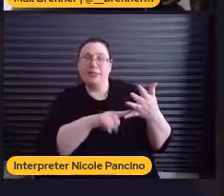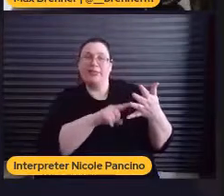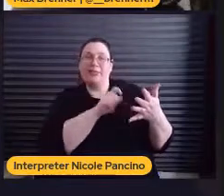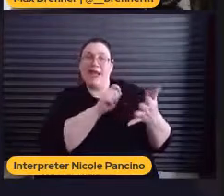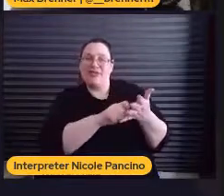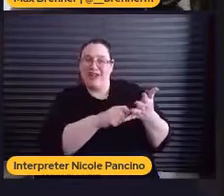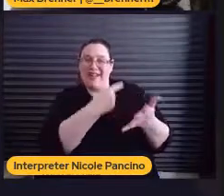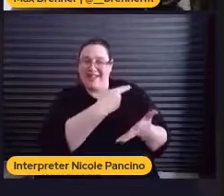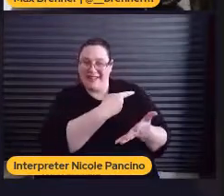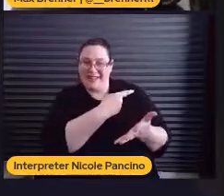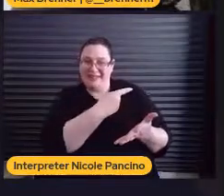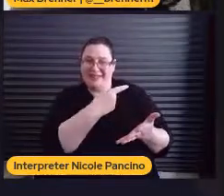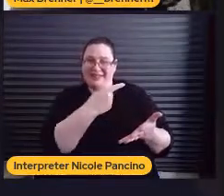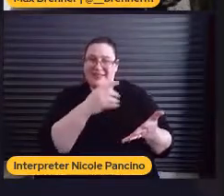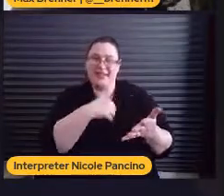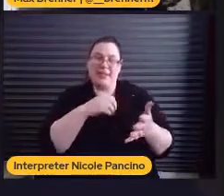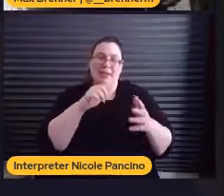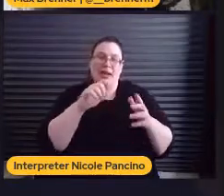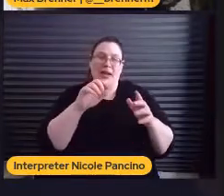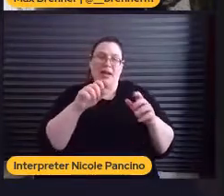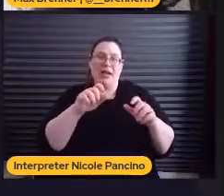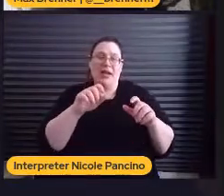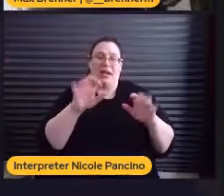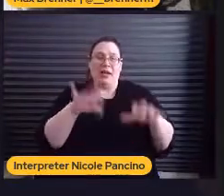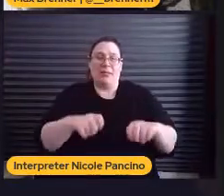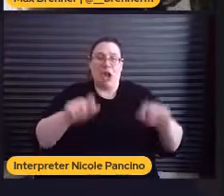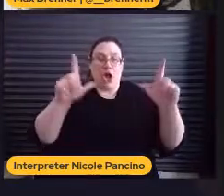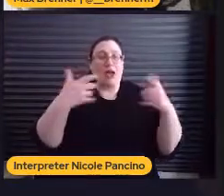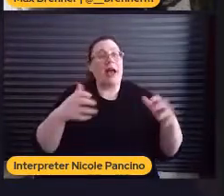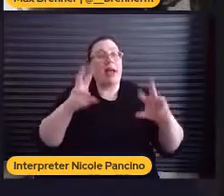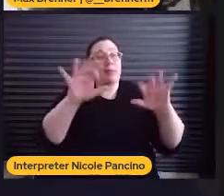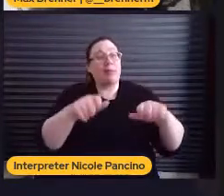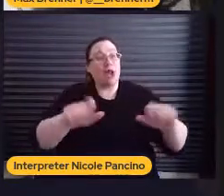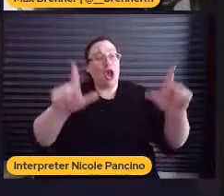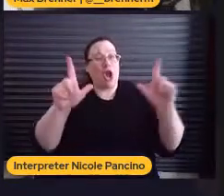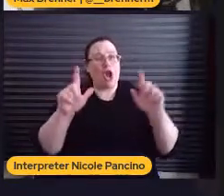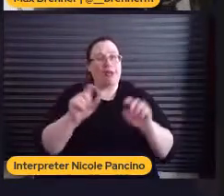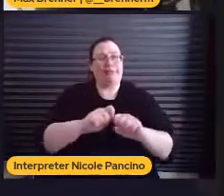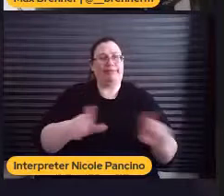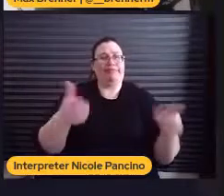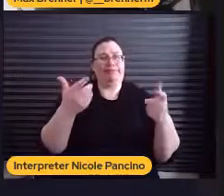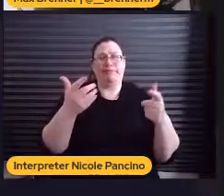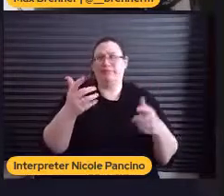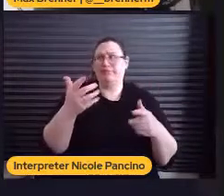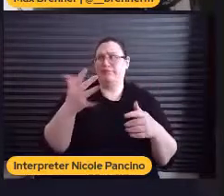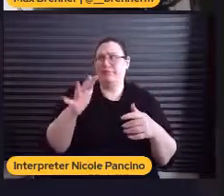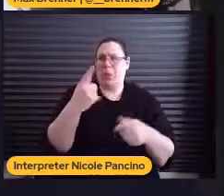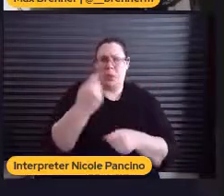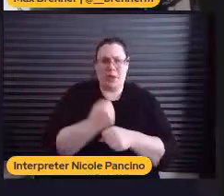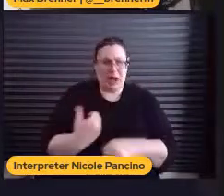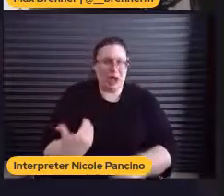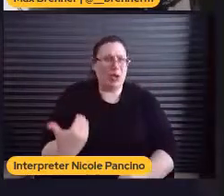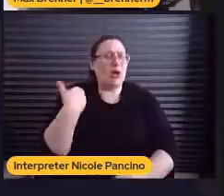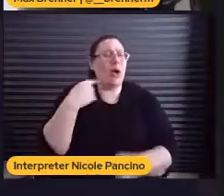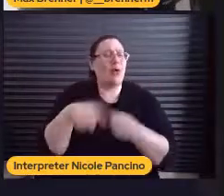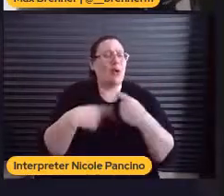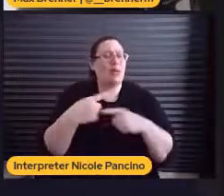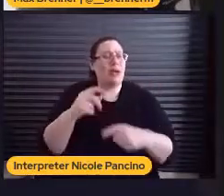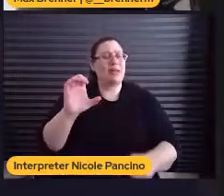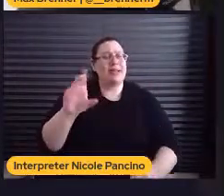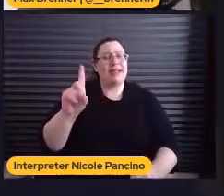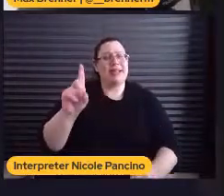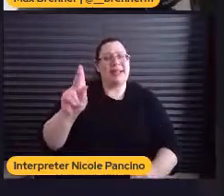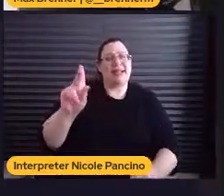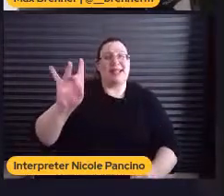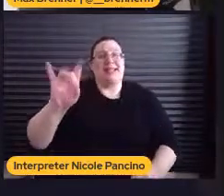blog. I also did a blog post pretty much like roughly a year ago about CDKs. And